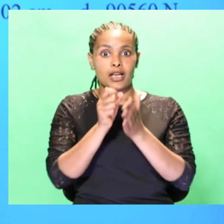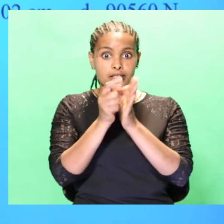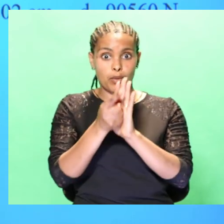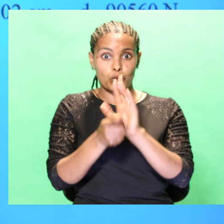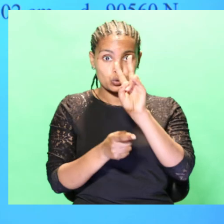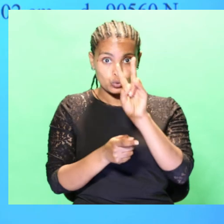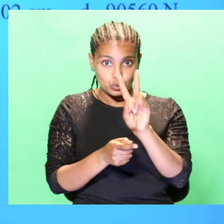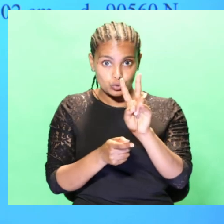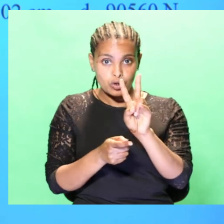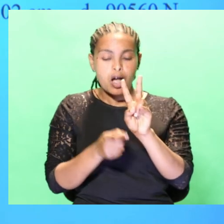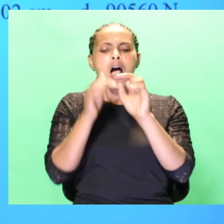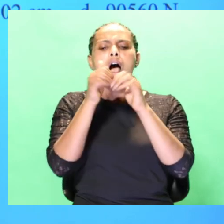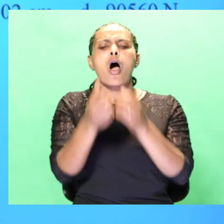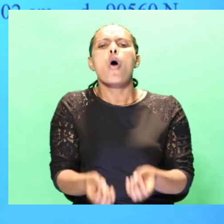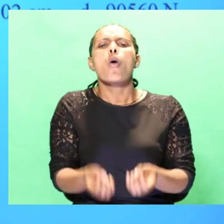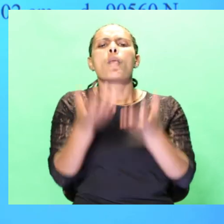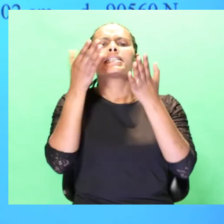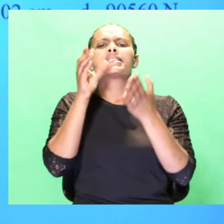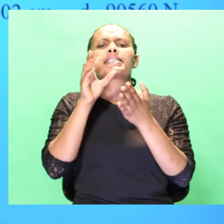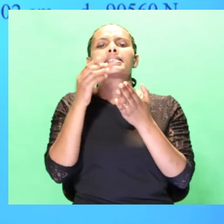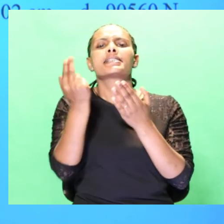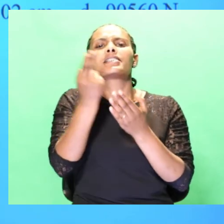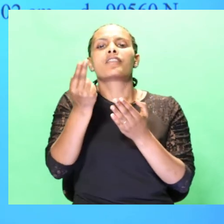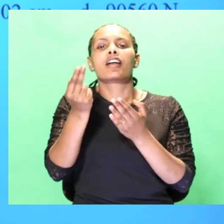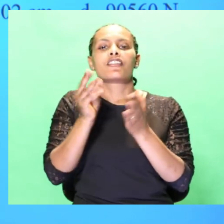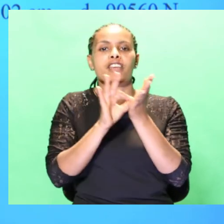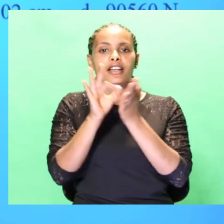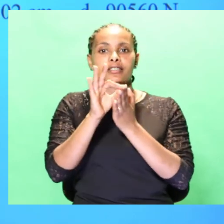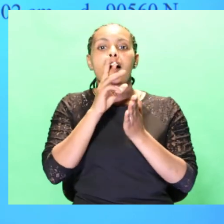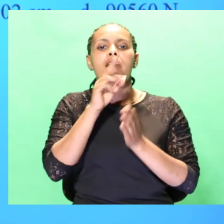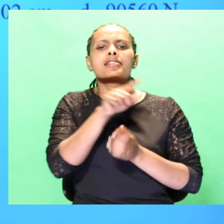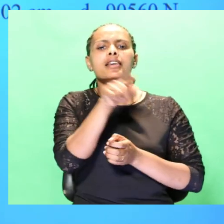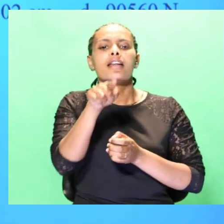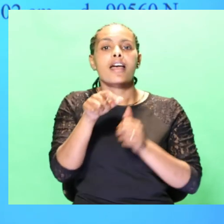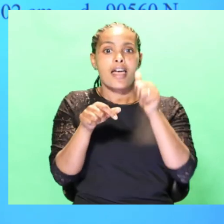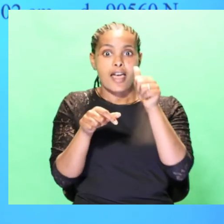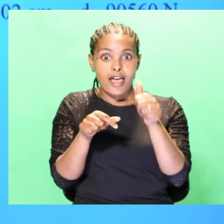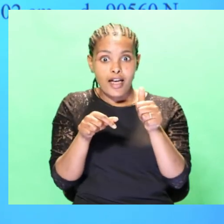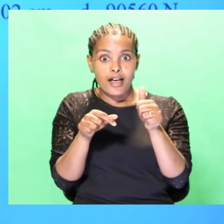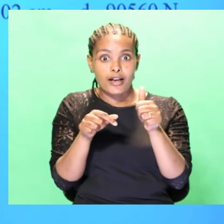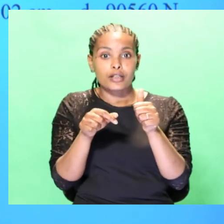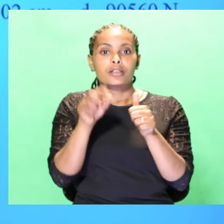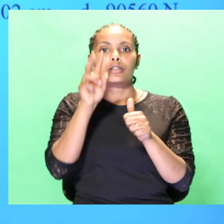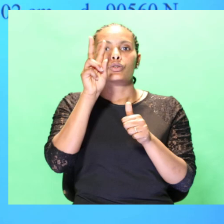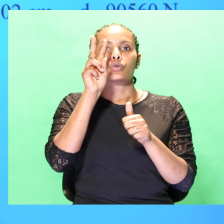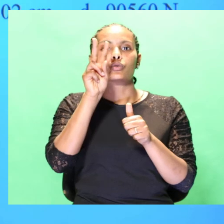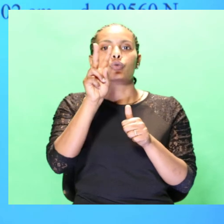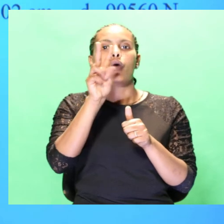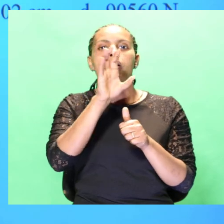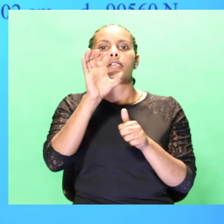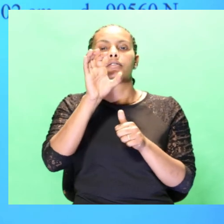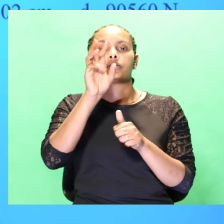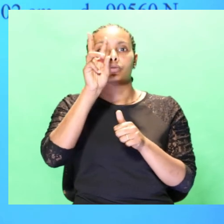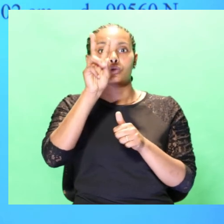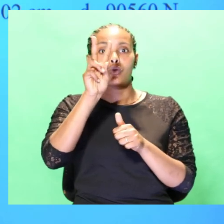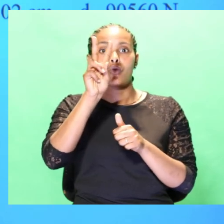Example 2. How many significant figures are there? M in 204